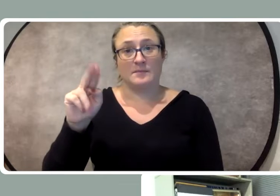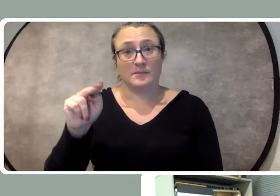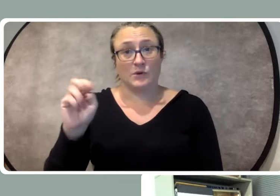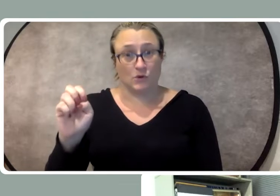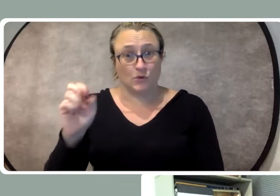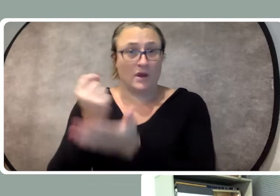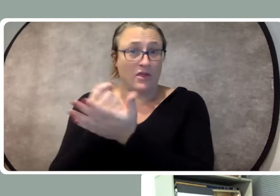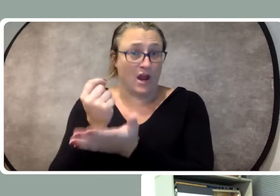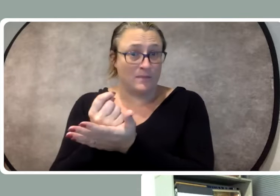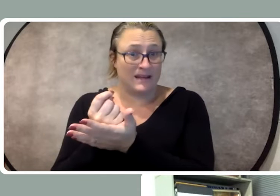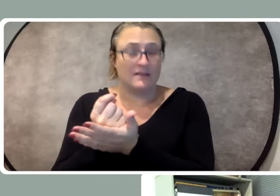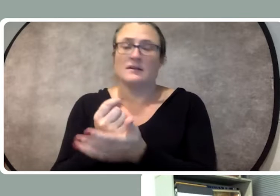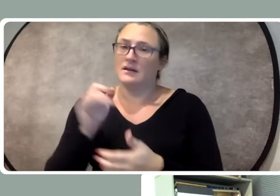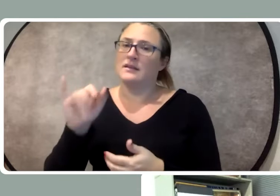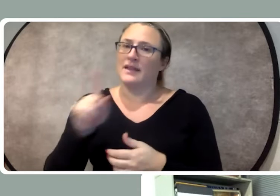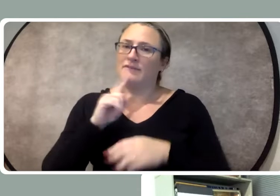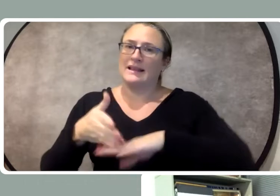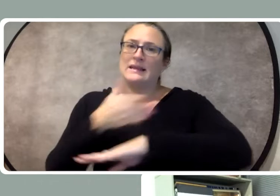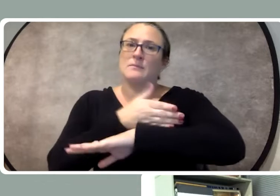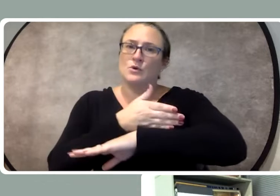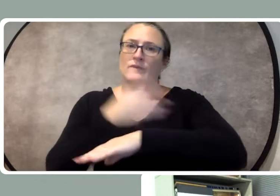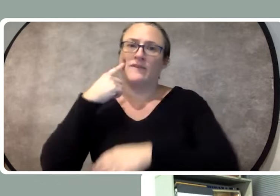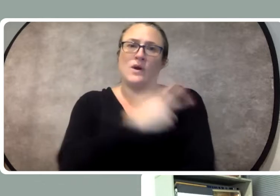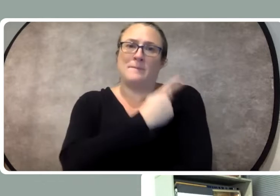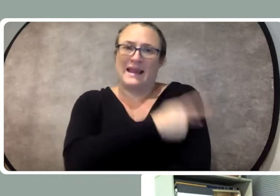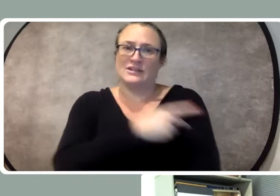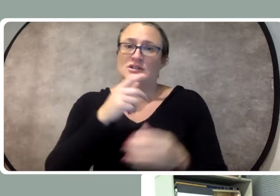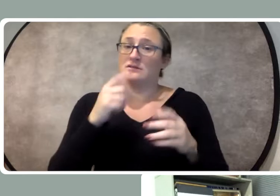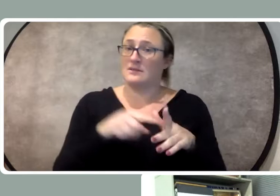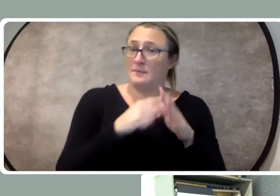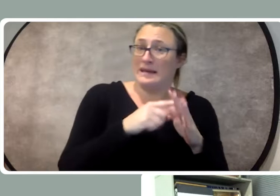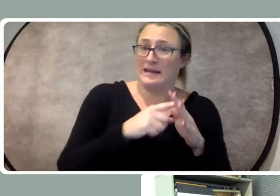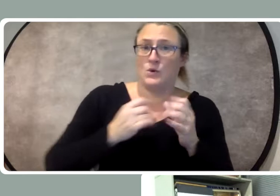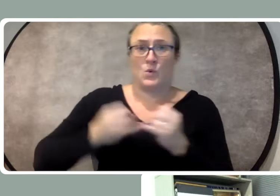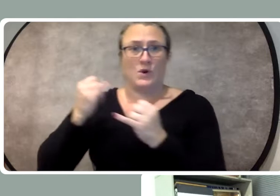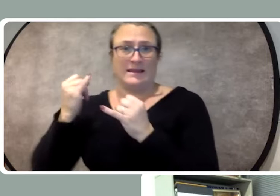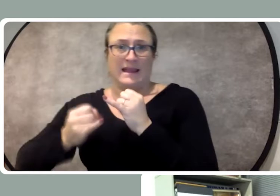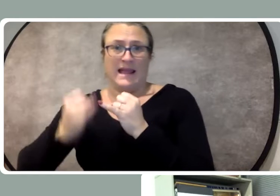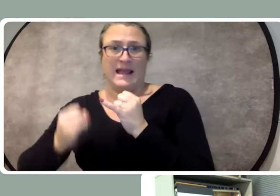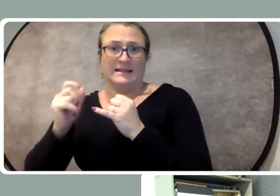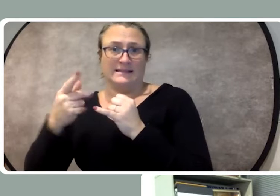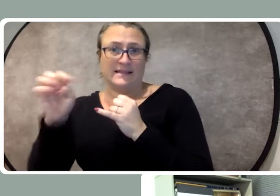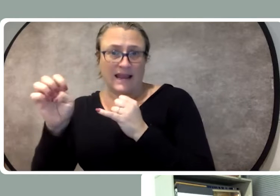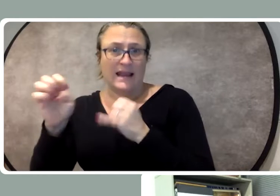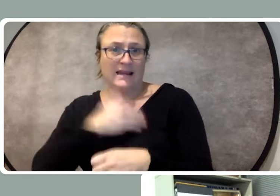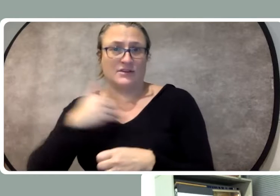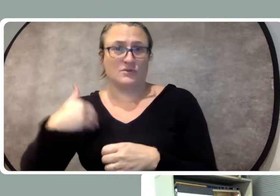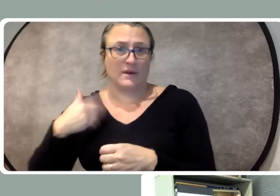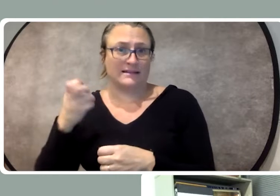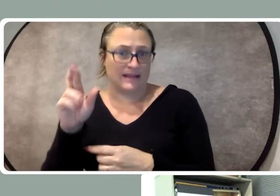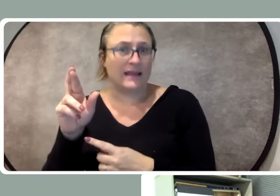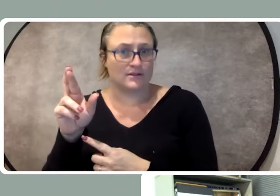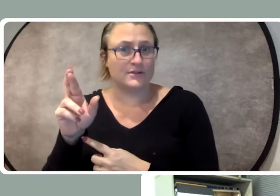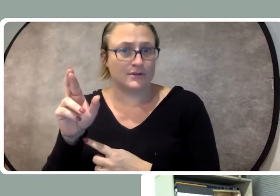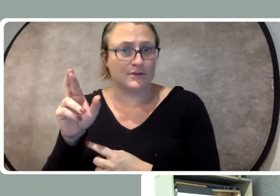really improved things for patients with both early and late stage triple negative breast cancer. So we're